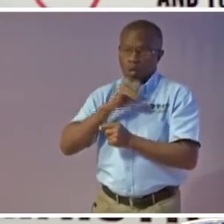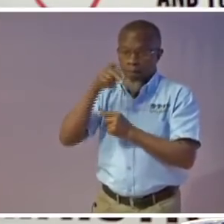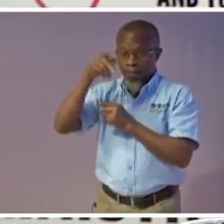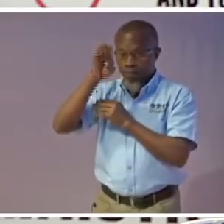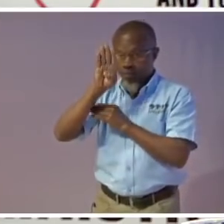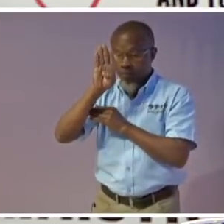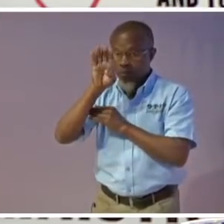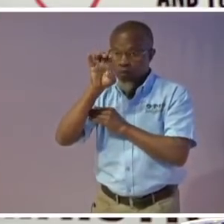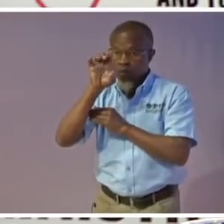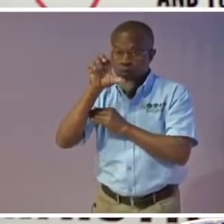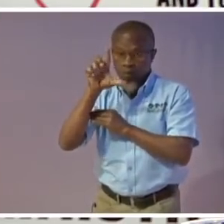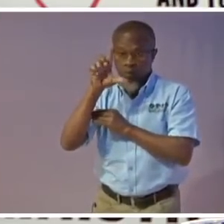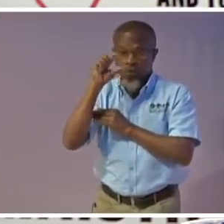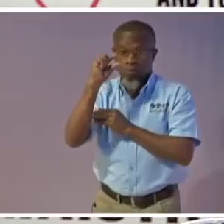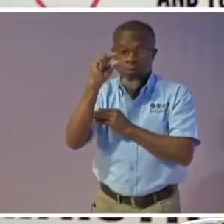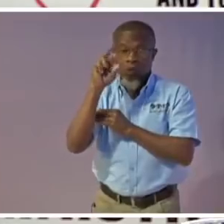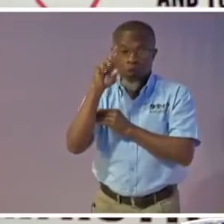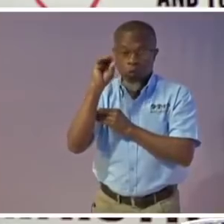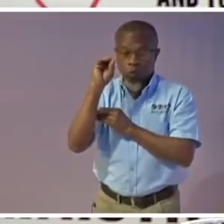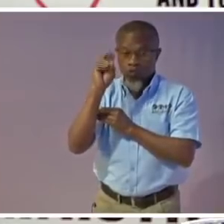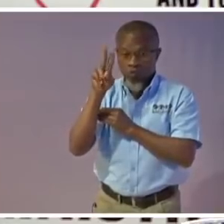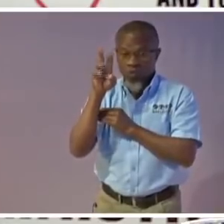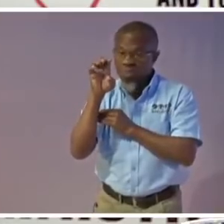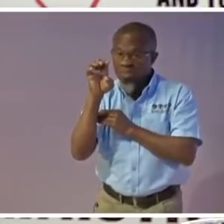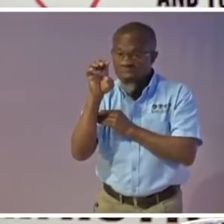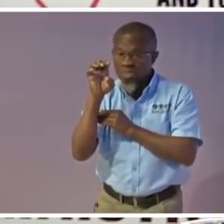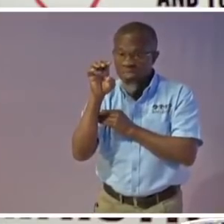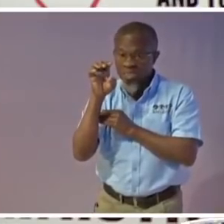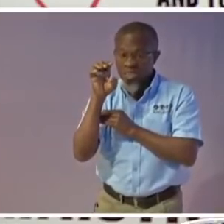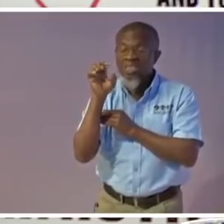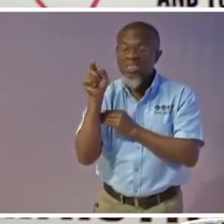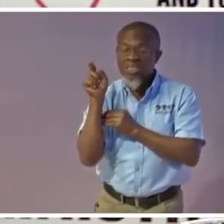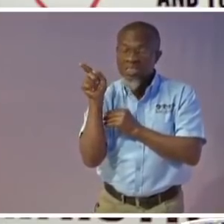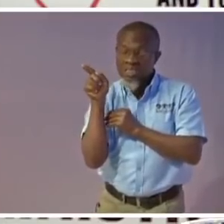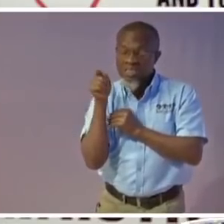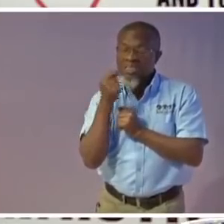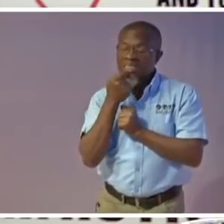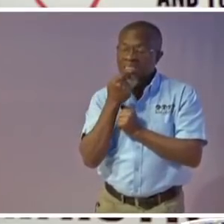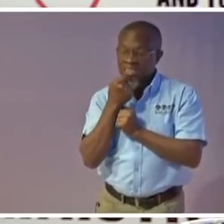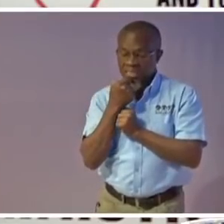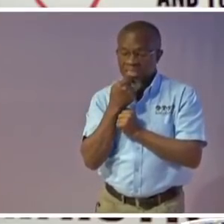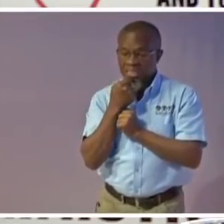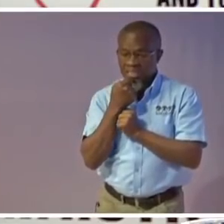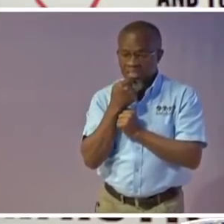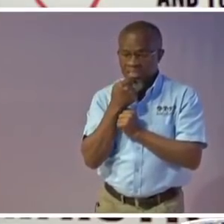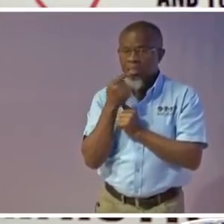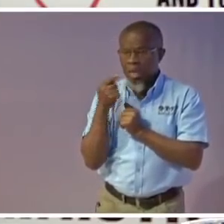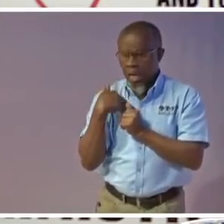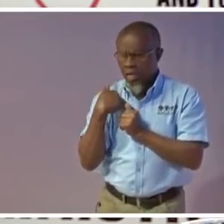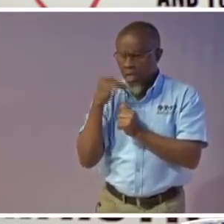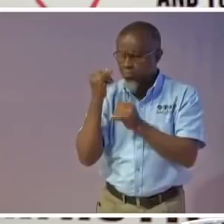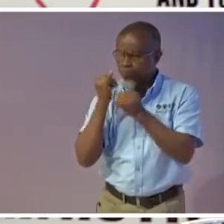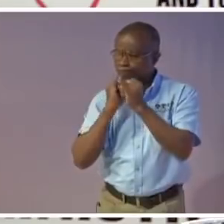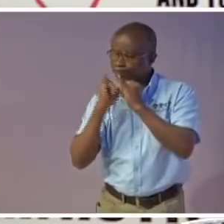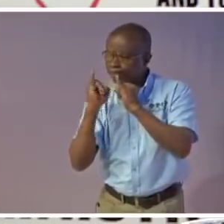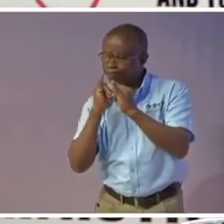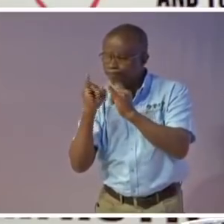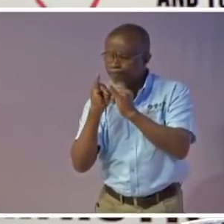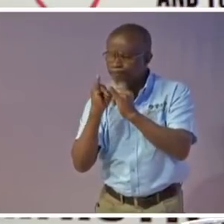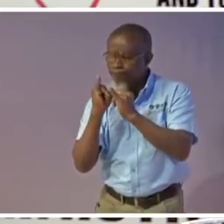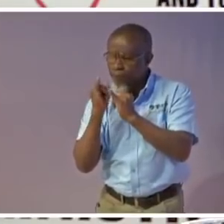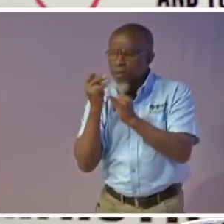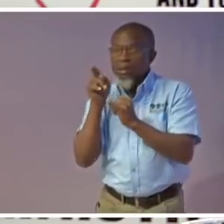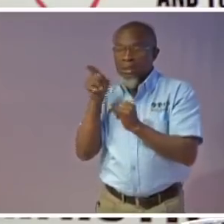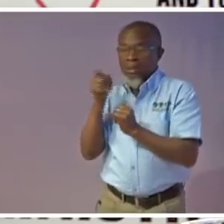remember his interview on one of the TV stations last week, he said he's looking for an alternate